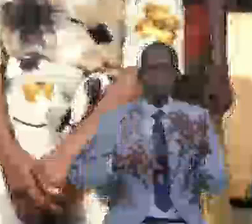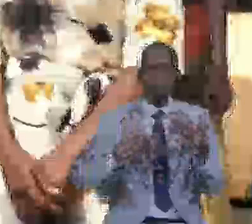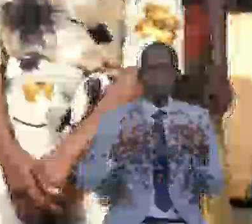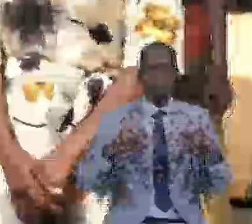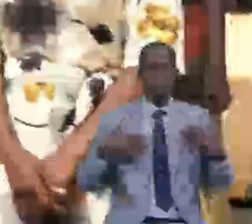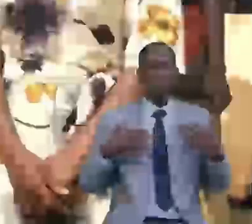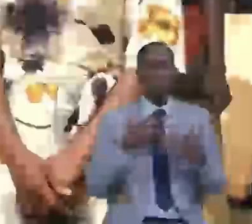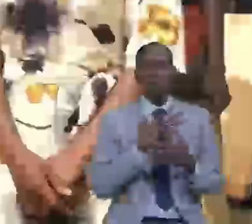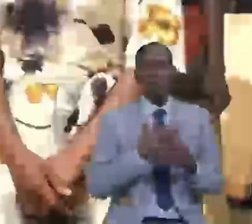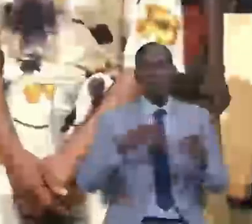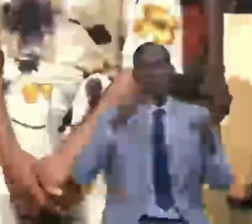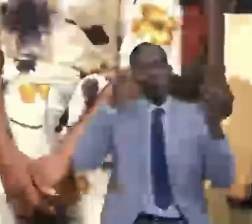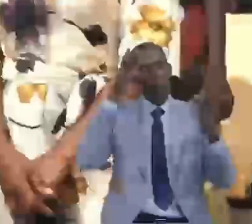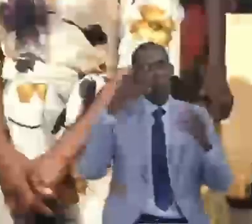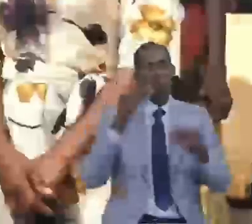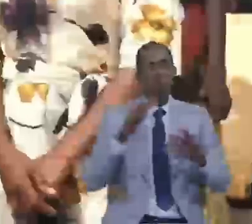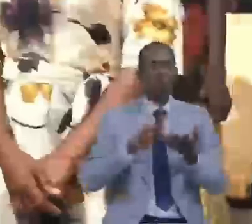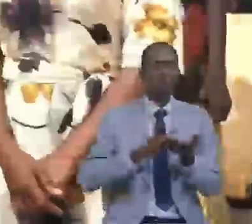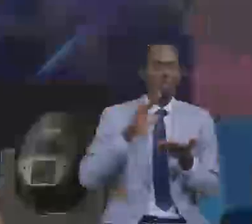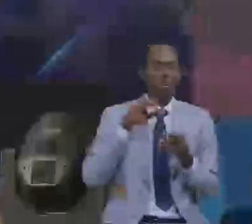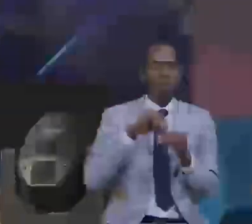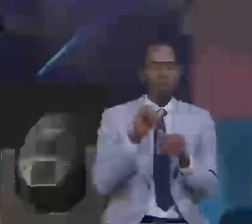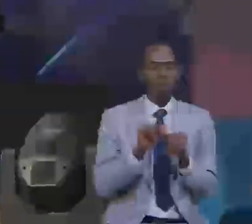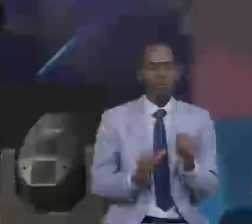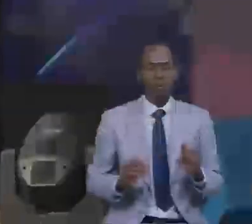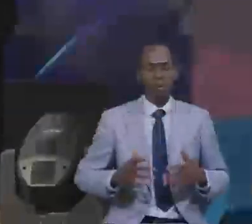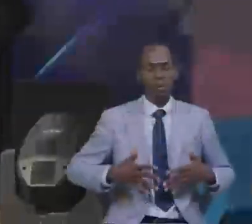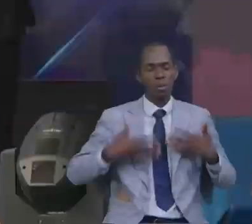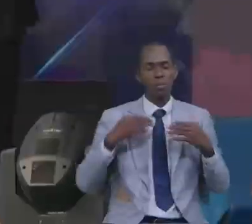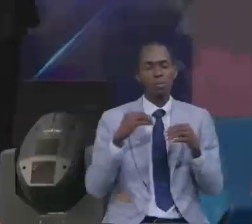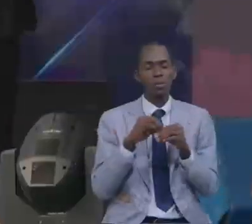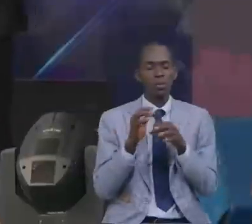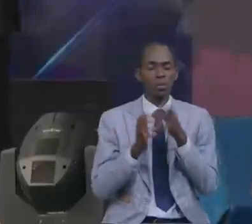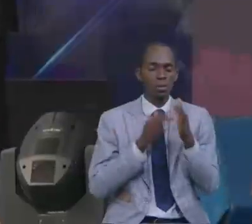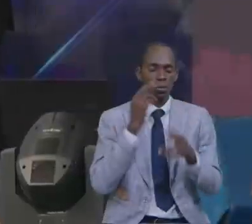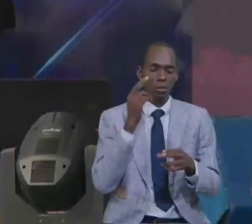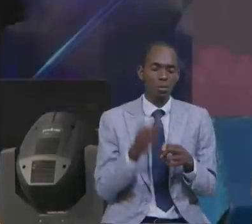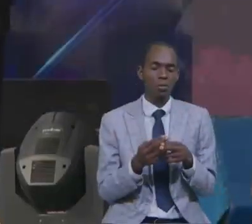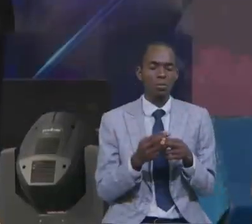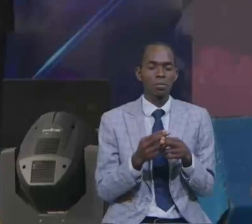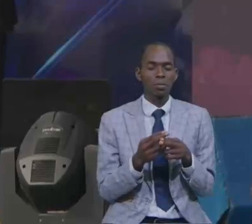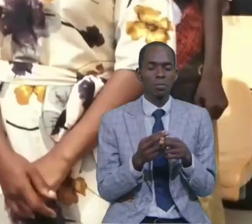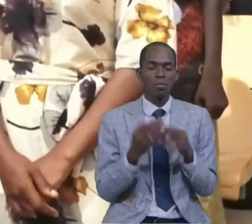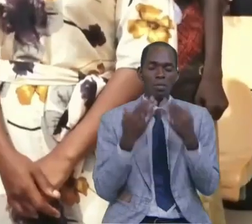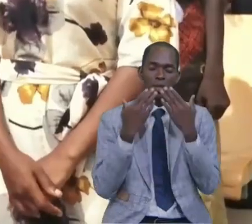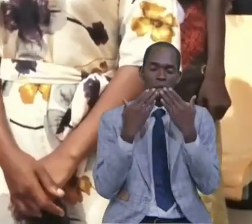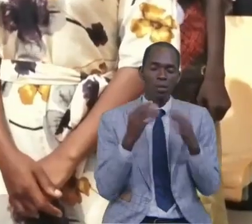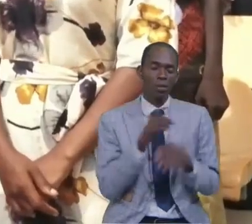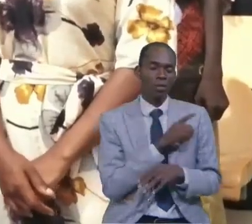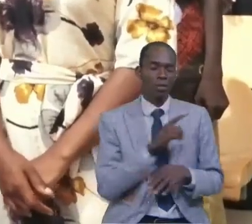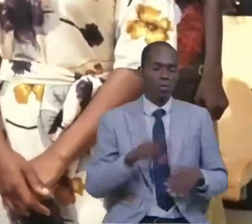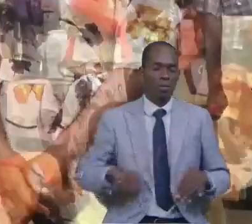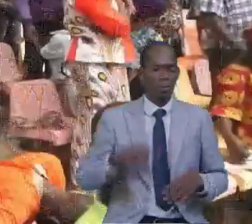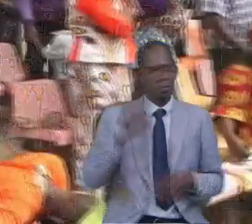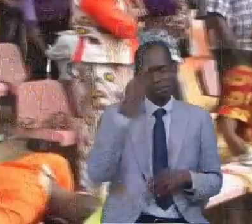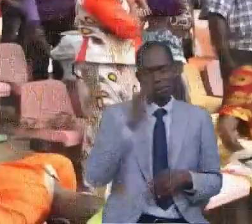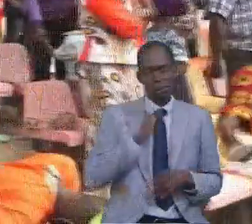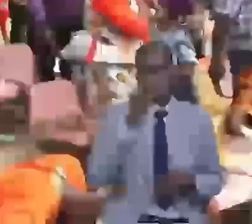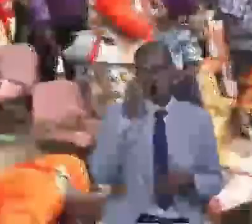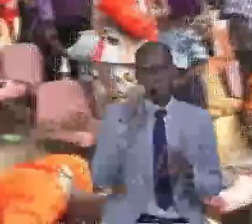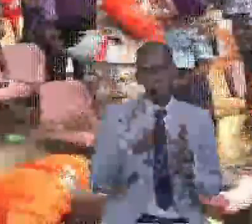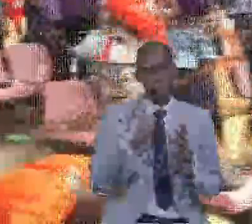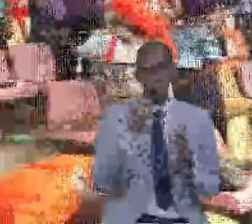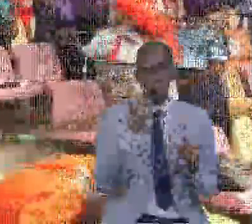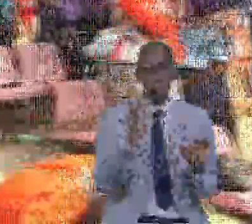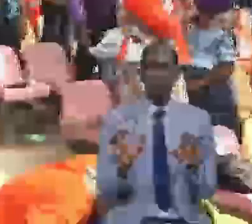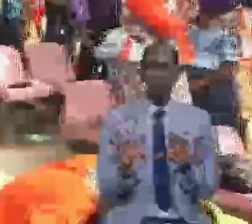Thank you, Lord, because I know it's done. In Jesus' mighty name, we pray.